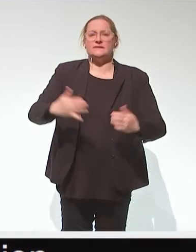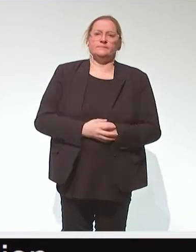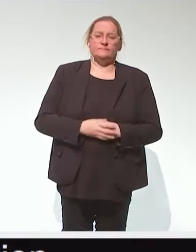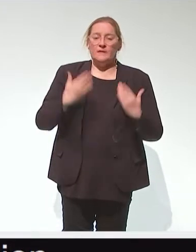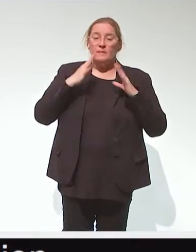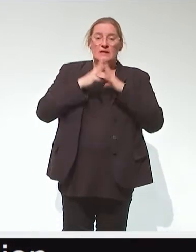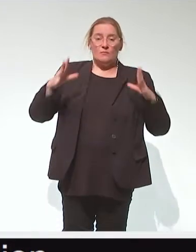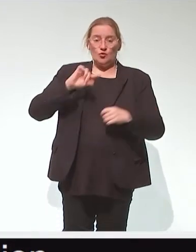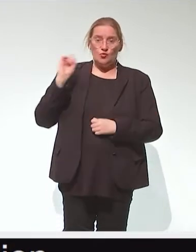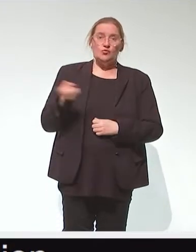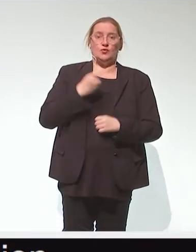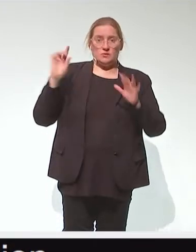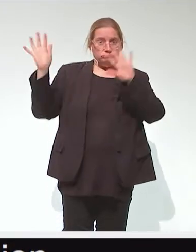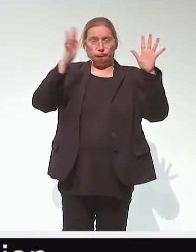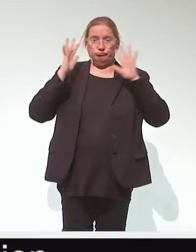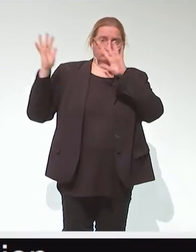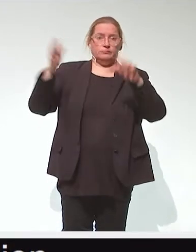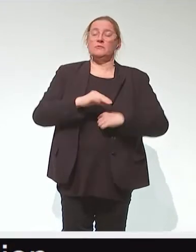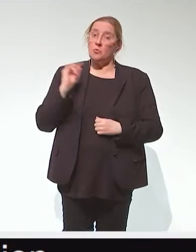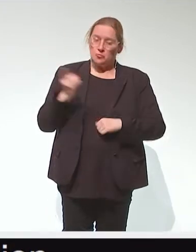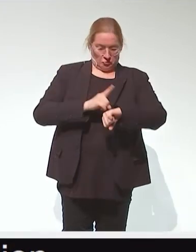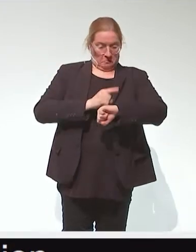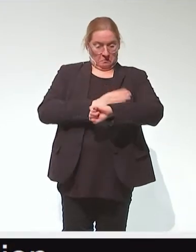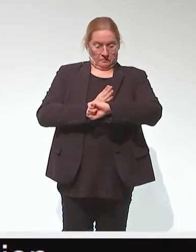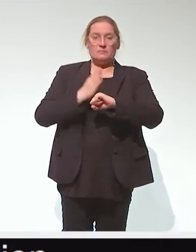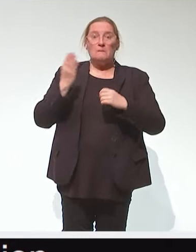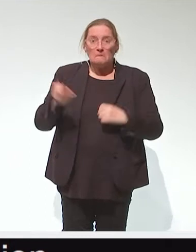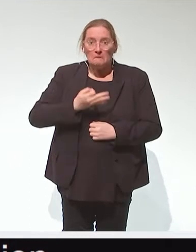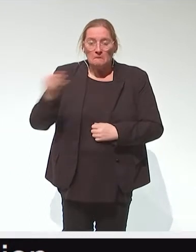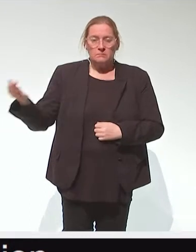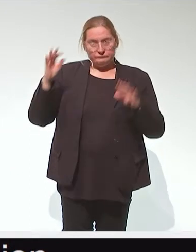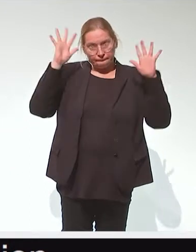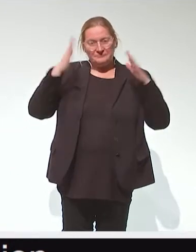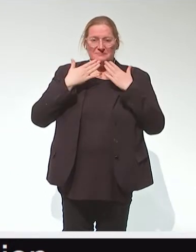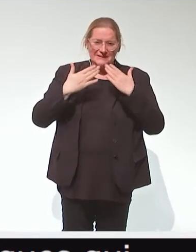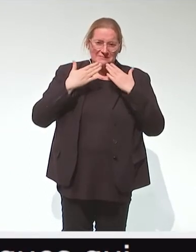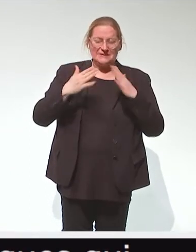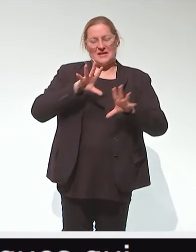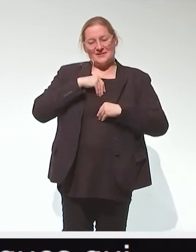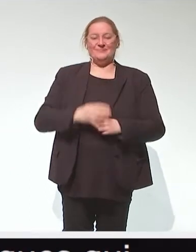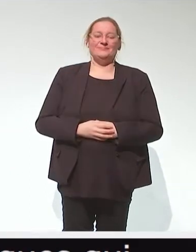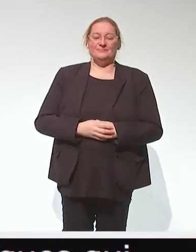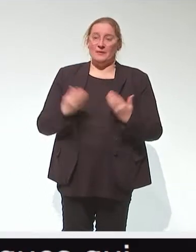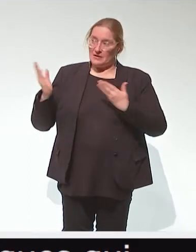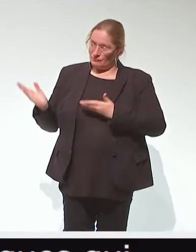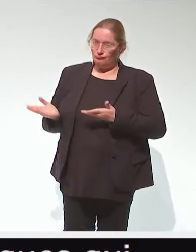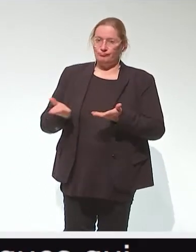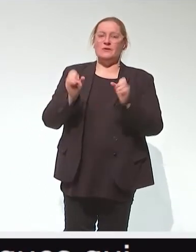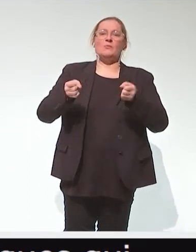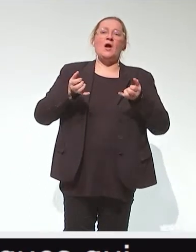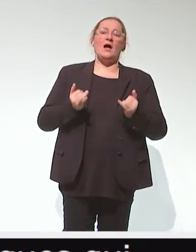Merci beaucoup à tous. Bravo, vous avez tous tenu vos timings. Thank you all, and well done. You all kept to the time allotted to